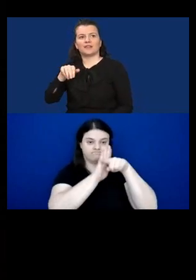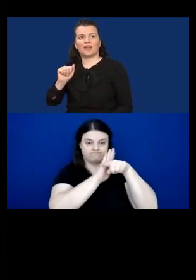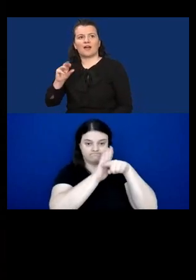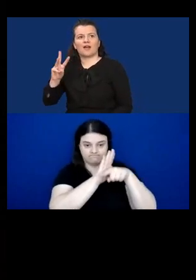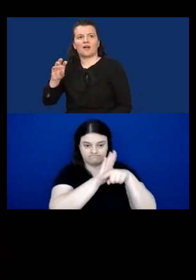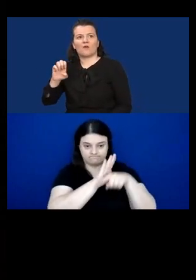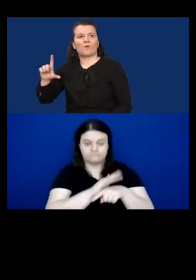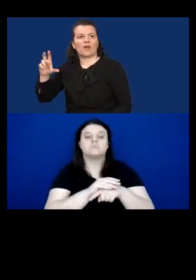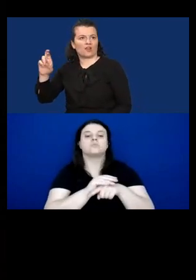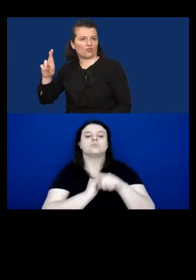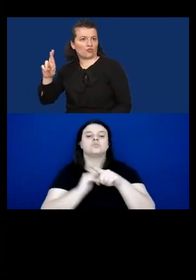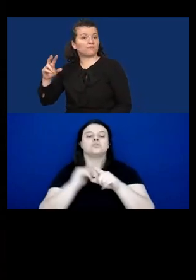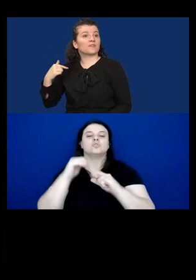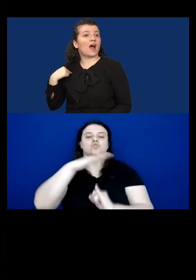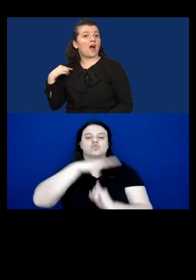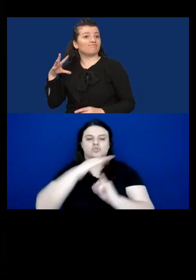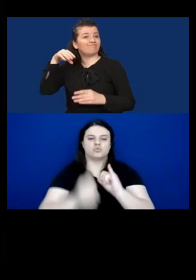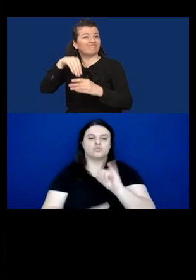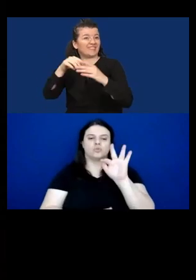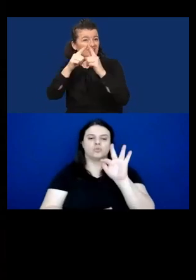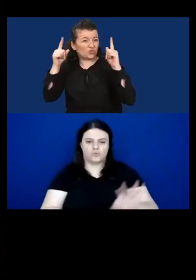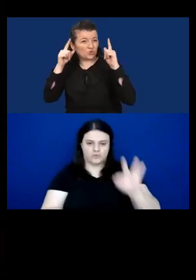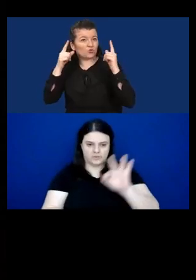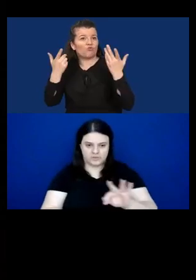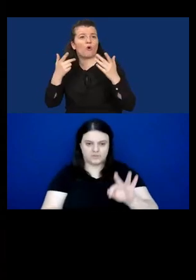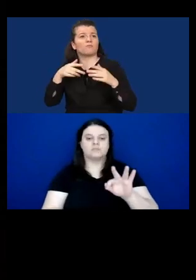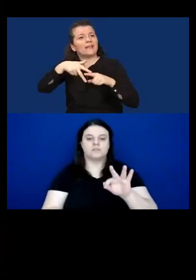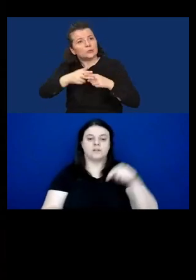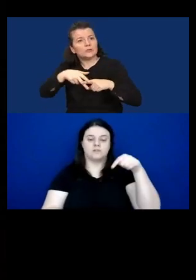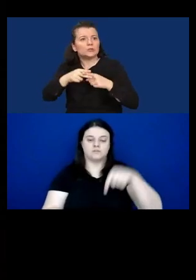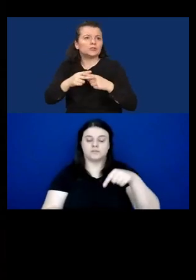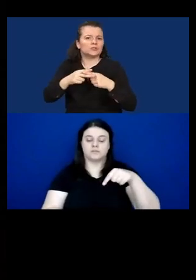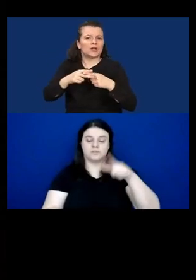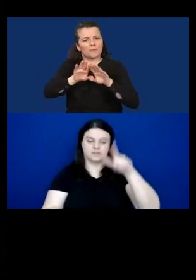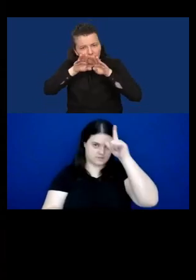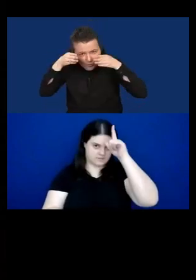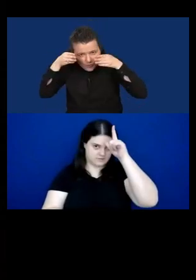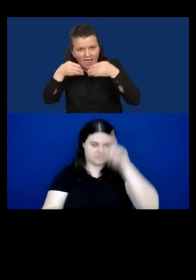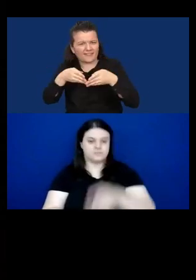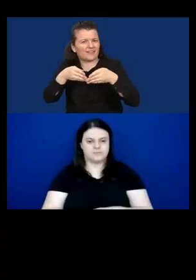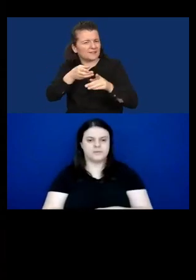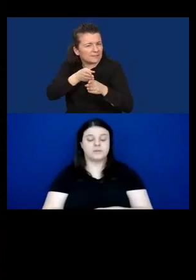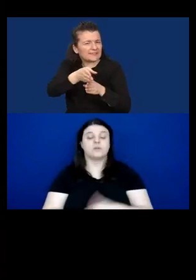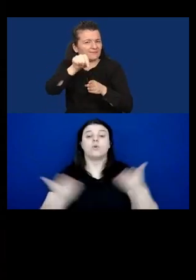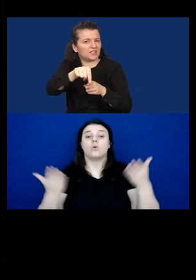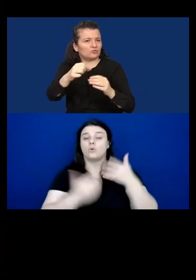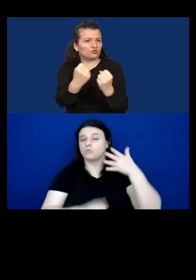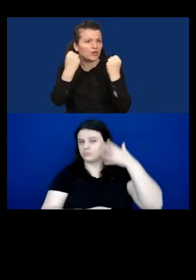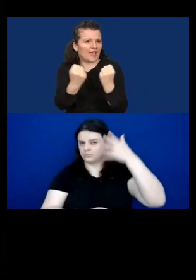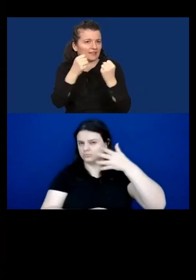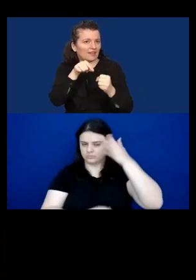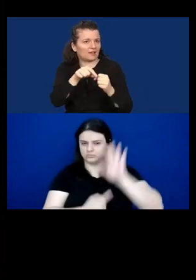Institute for Vocational Education and Training in Germany. In my talk, I will present the main